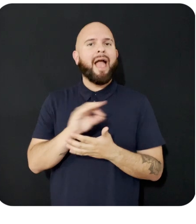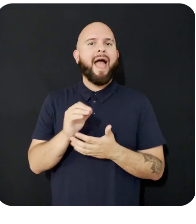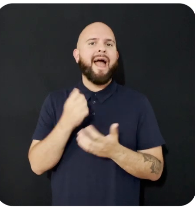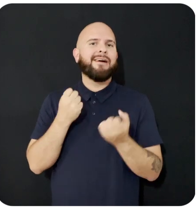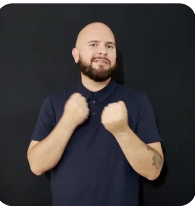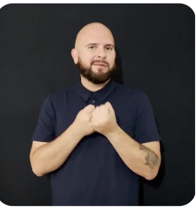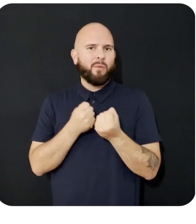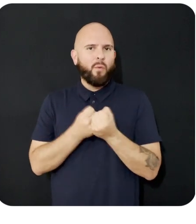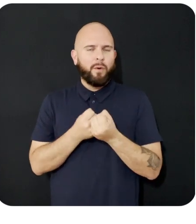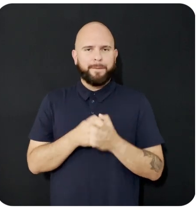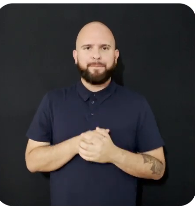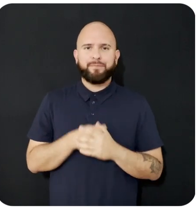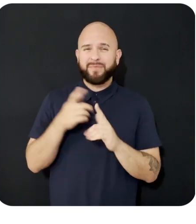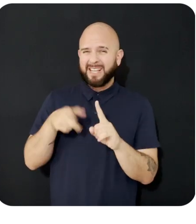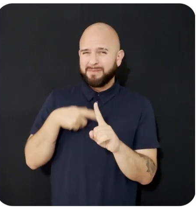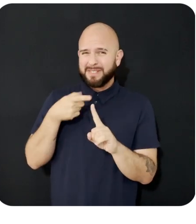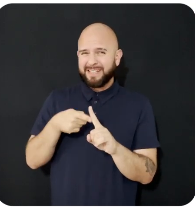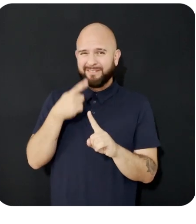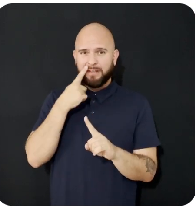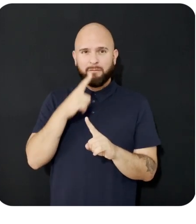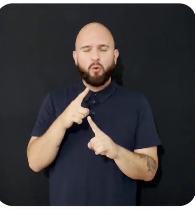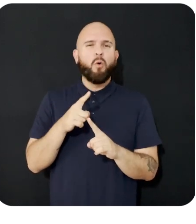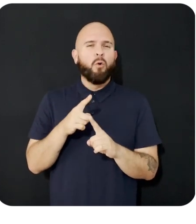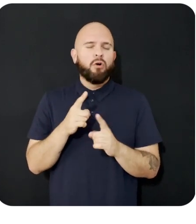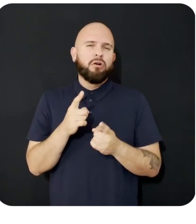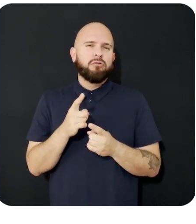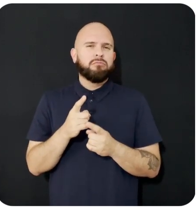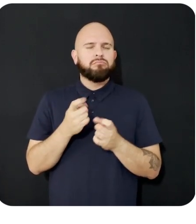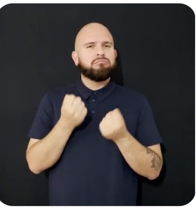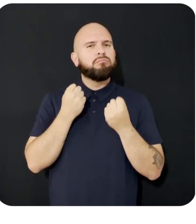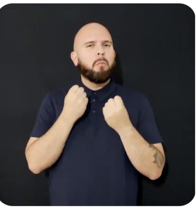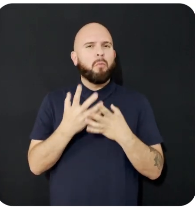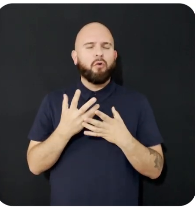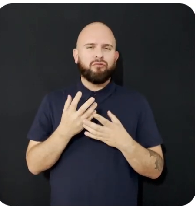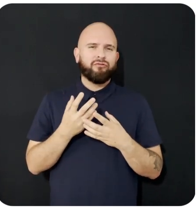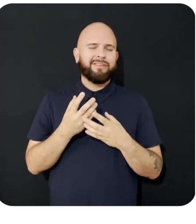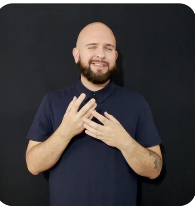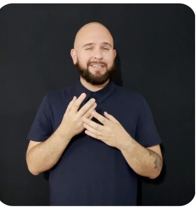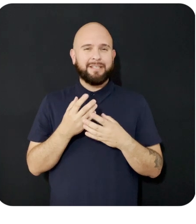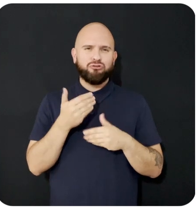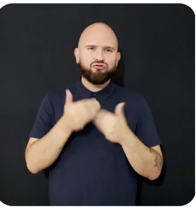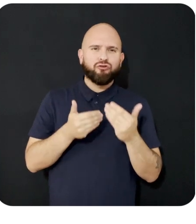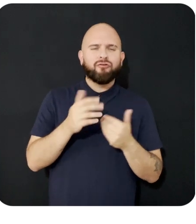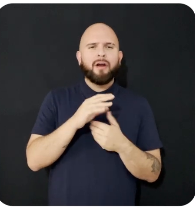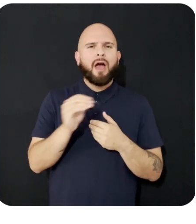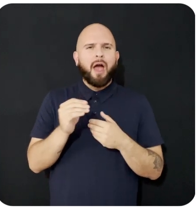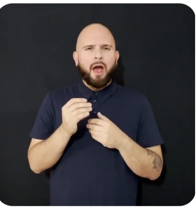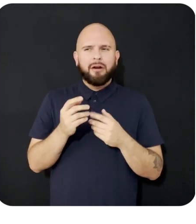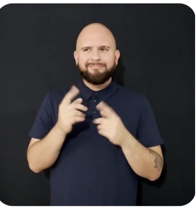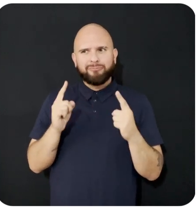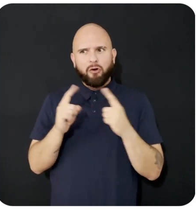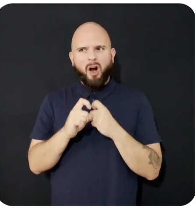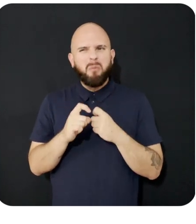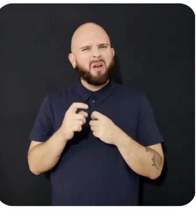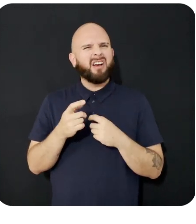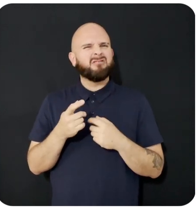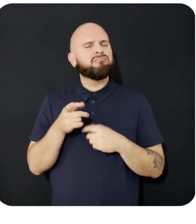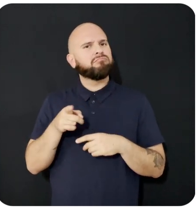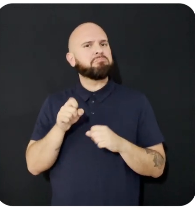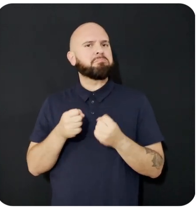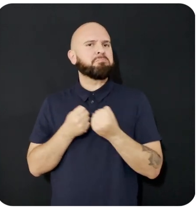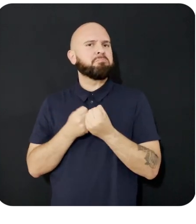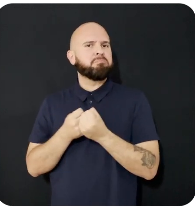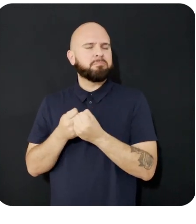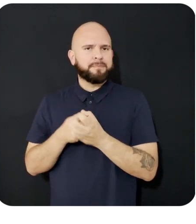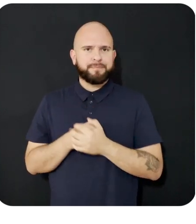particular, for longer multi-turn and more complex prompts. We also leverage the flywheel to mitigate key failure